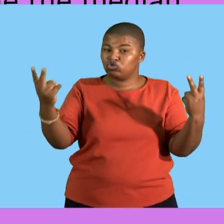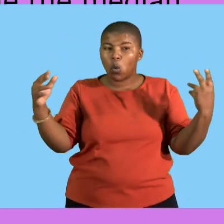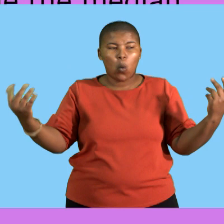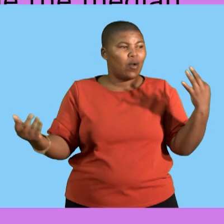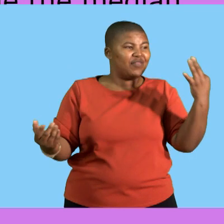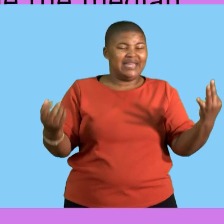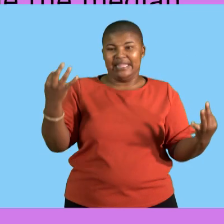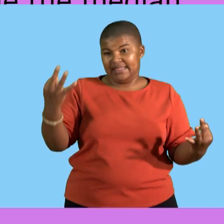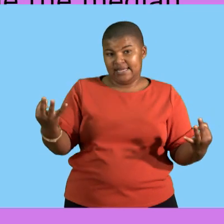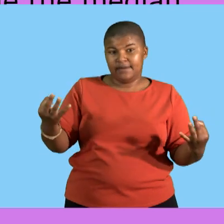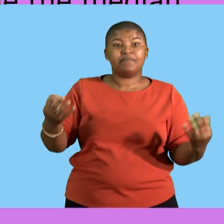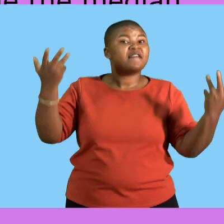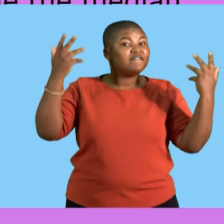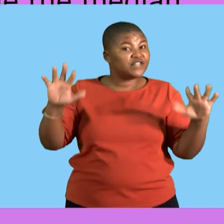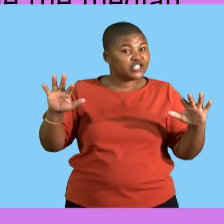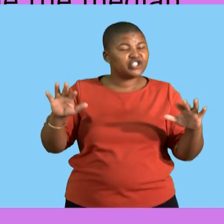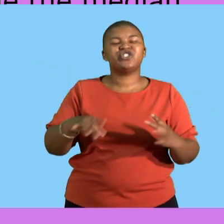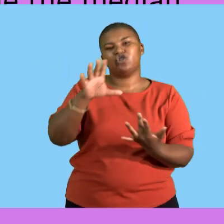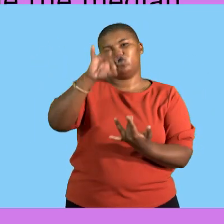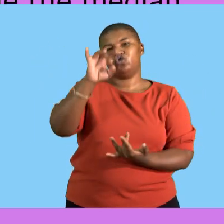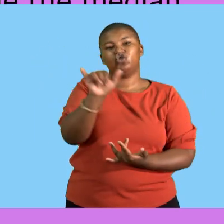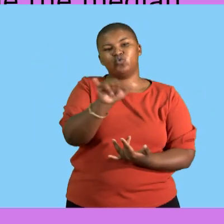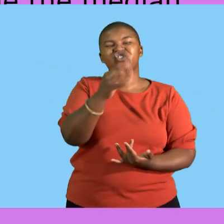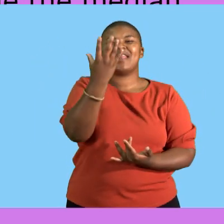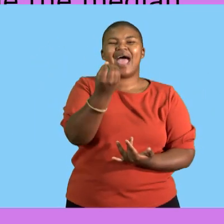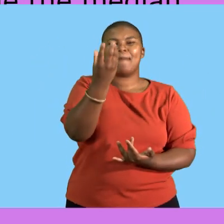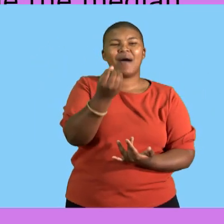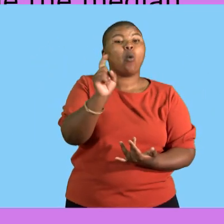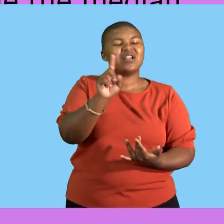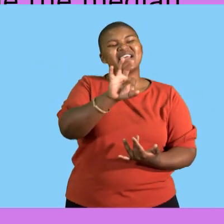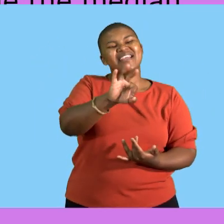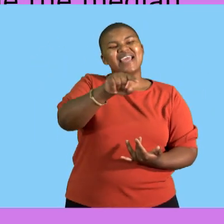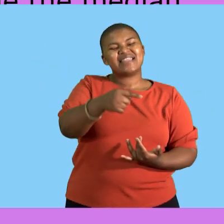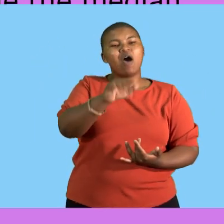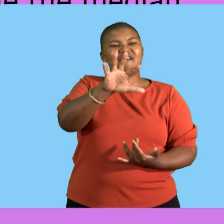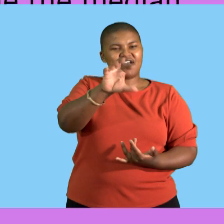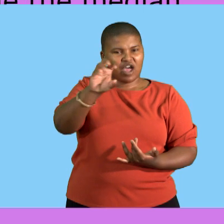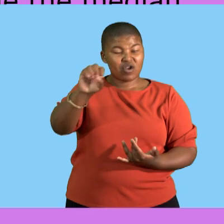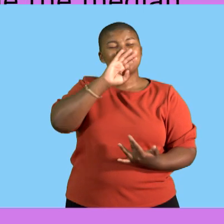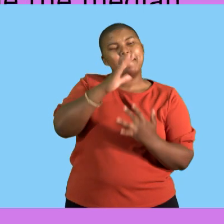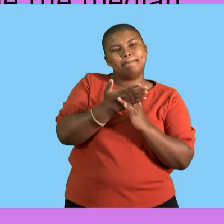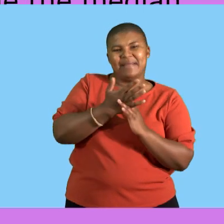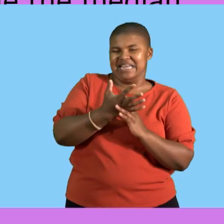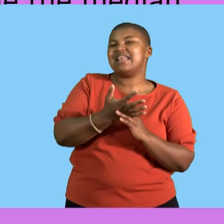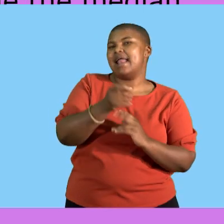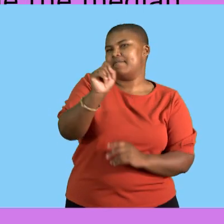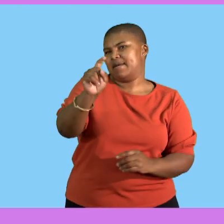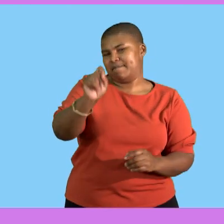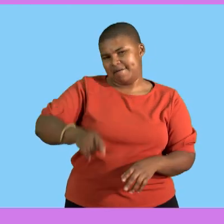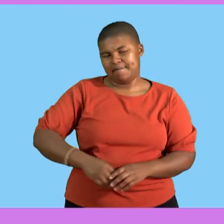3,500. So it simply means this is the position of what? Of our median. It's where it